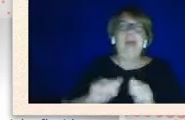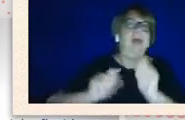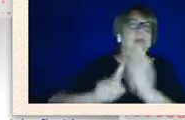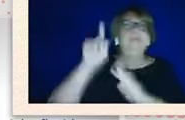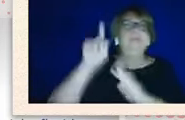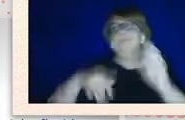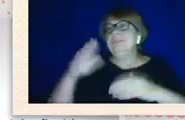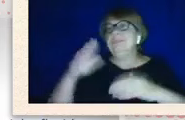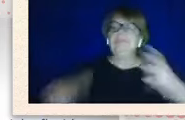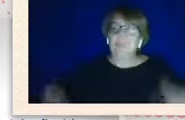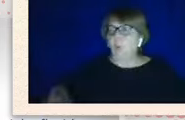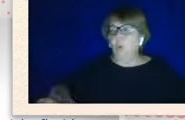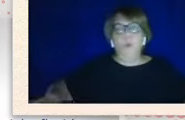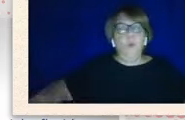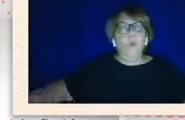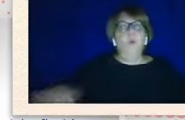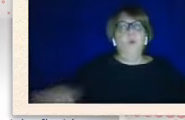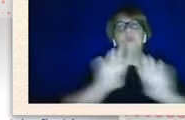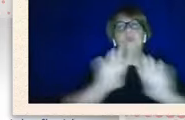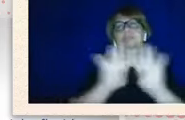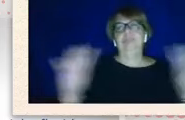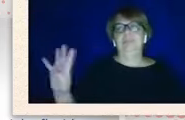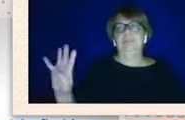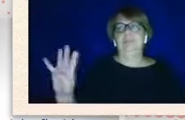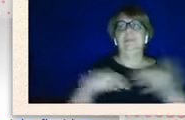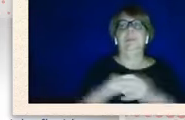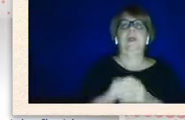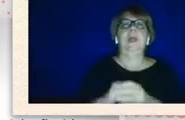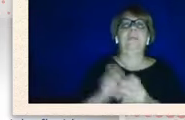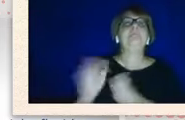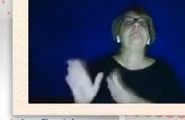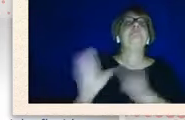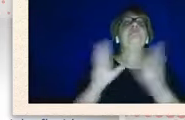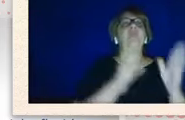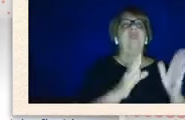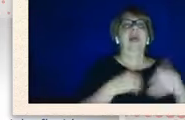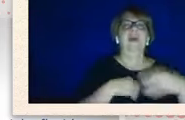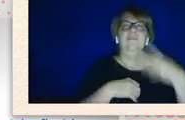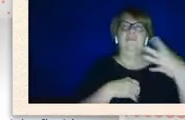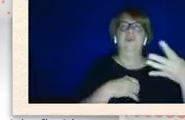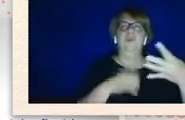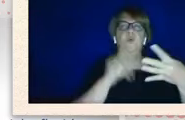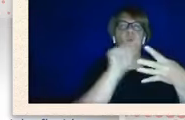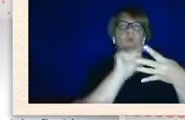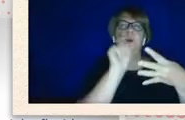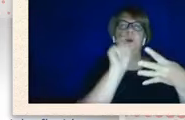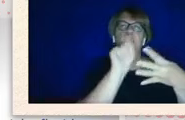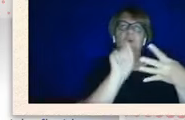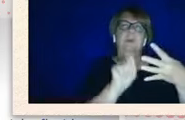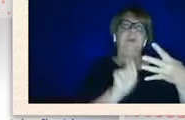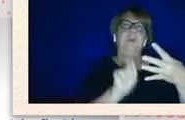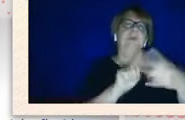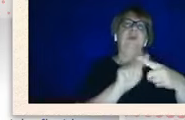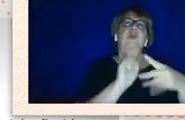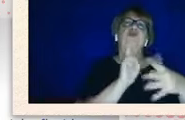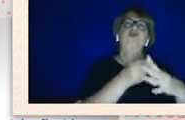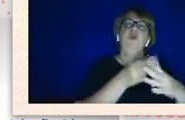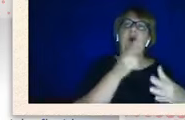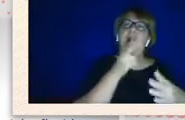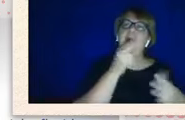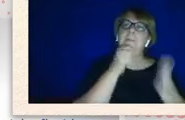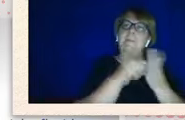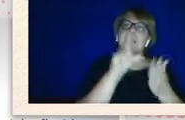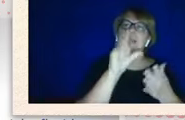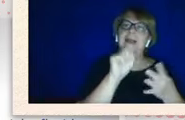hands together. And then we have 4 main bullet points. The first is join our mailing list. The second